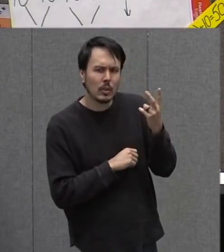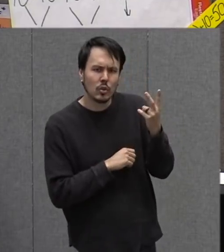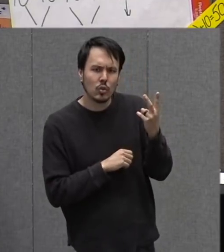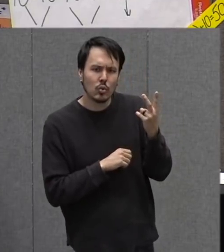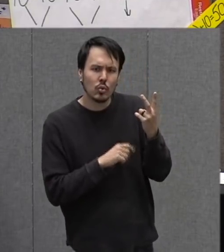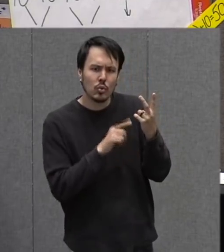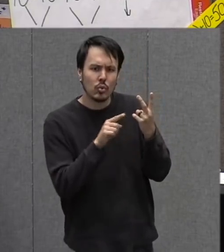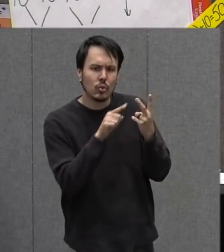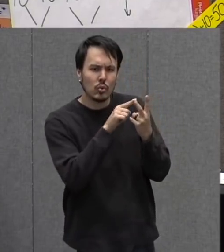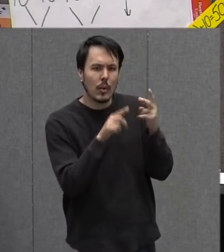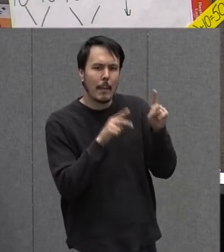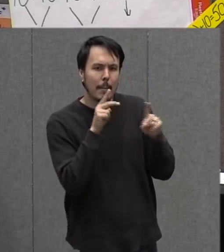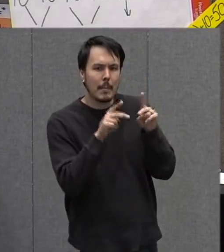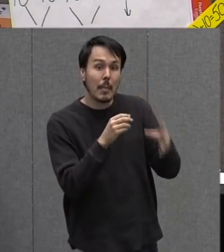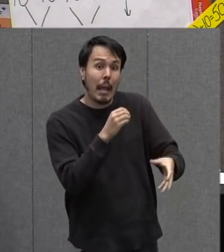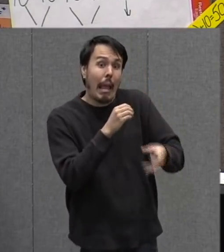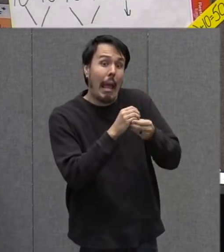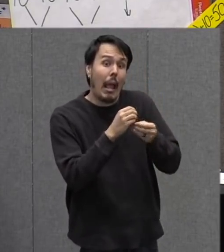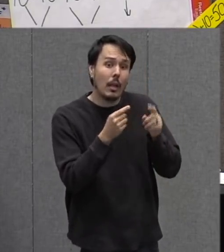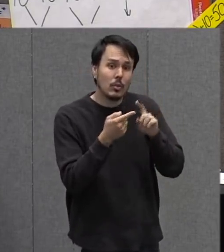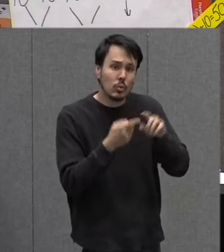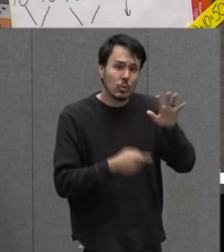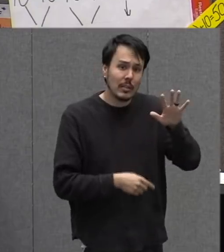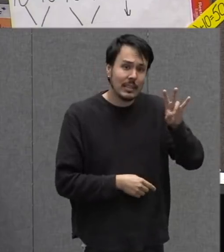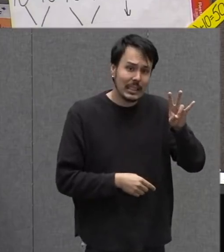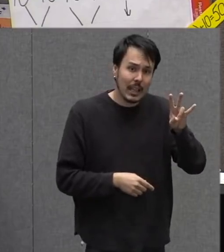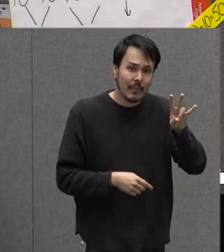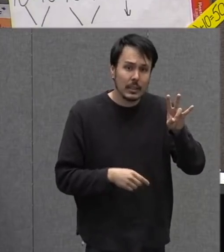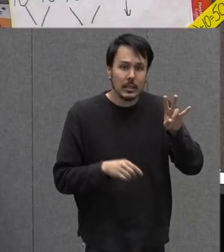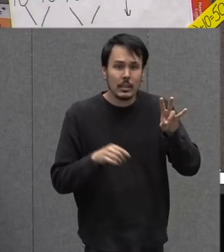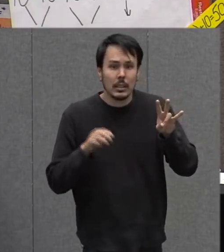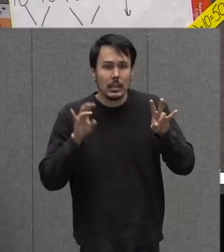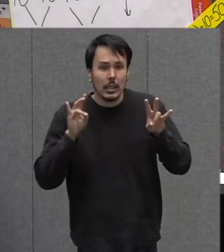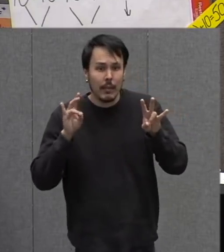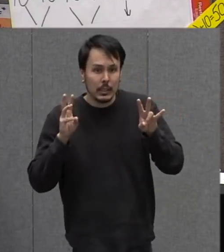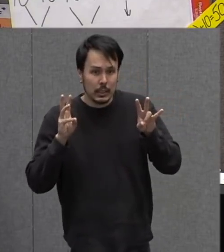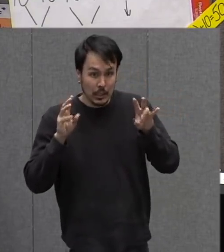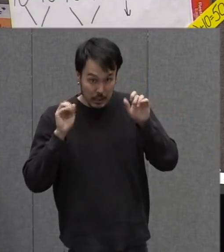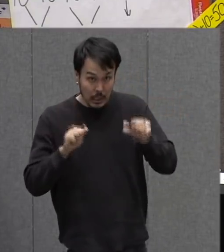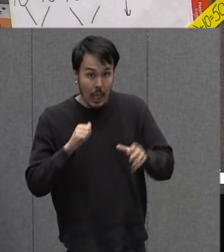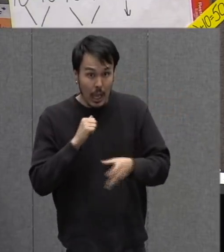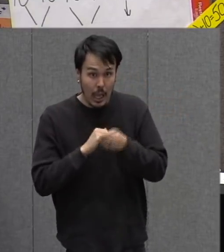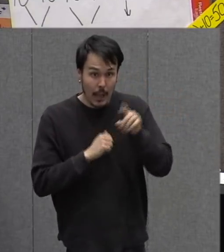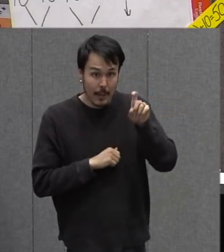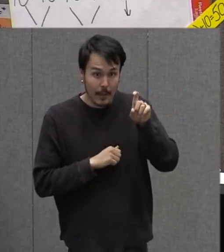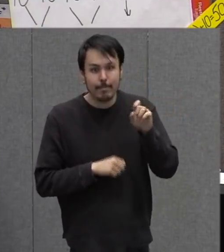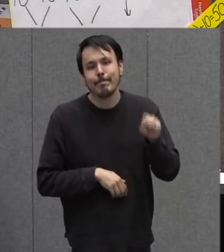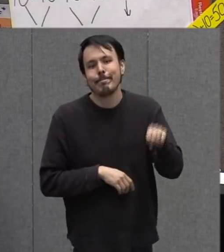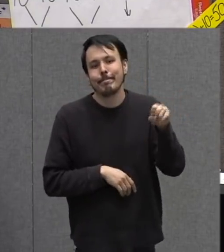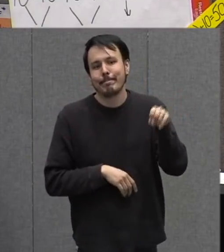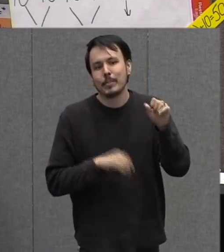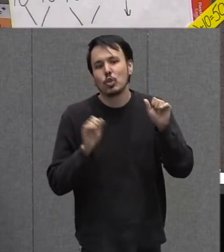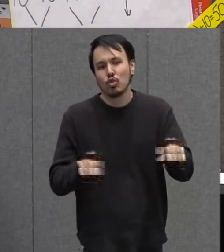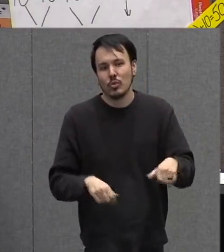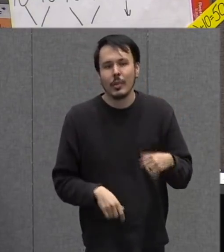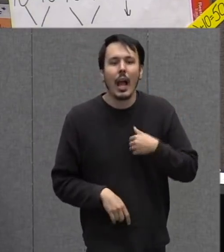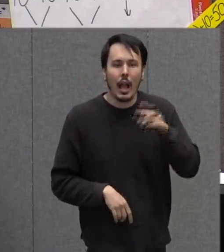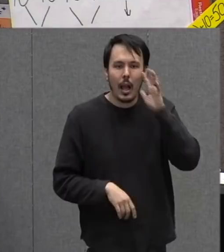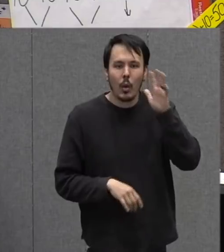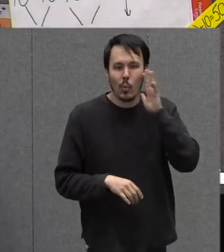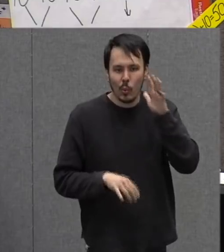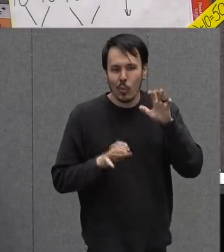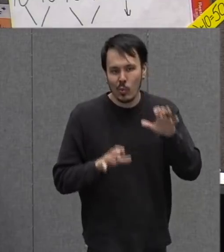to the 57 and the 2 more amount to the 76? I could, yeah. That's the way I'm going to approach